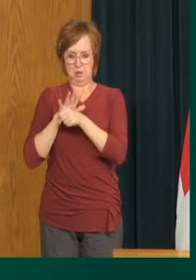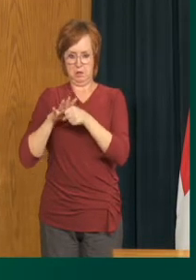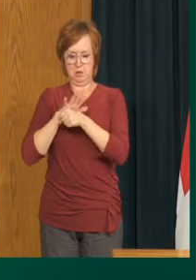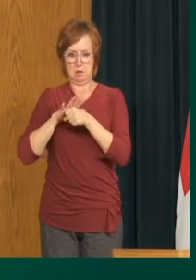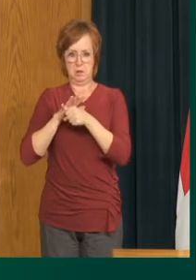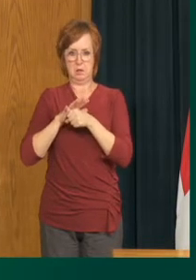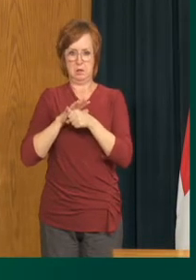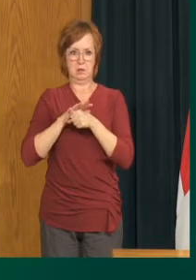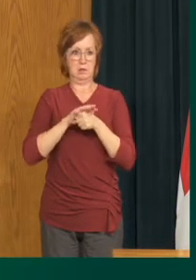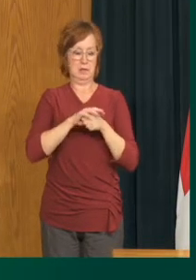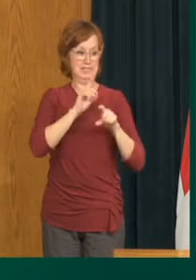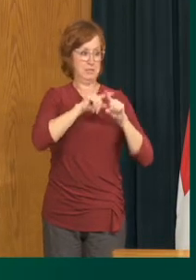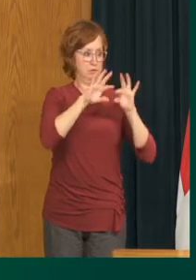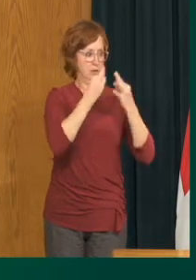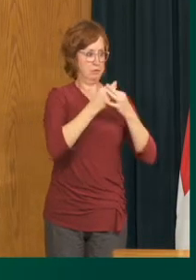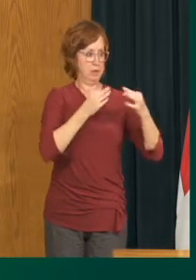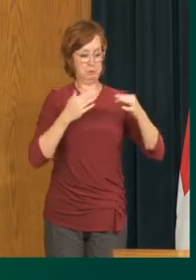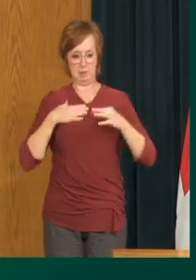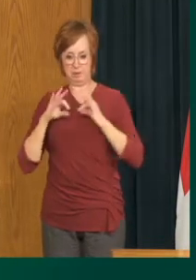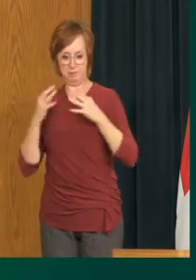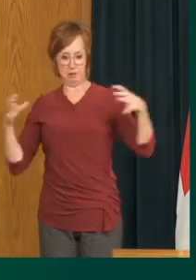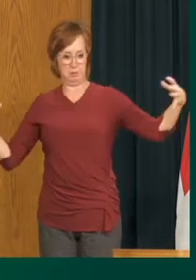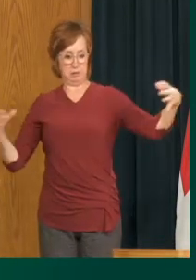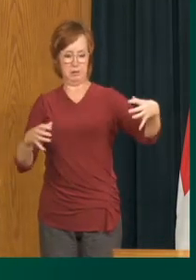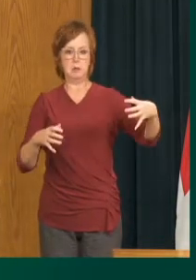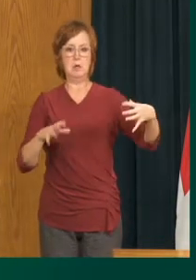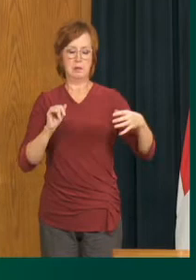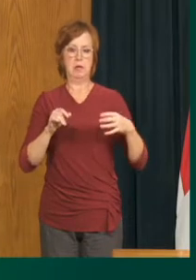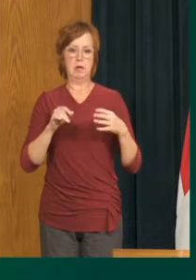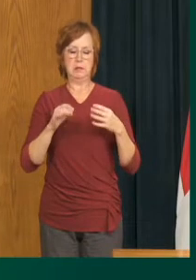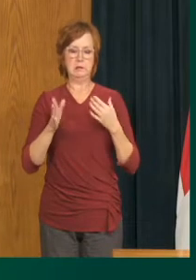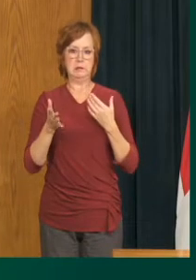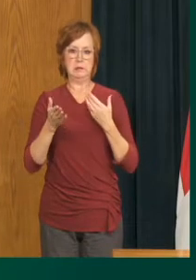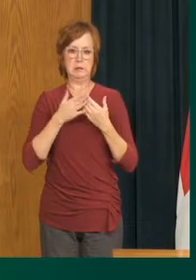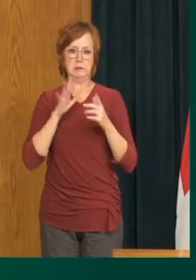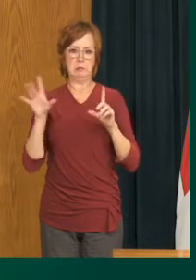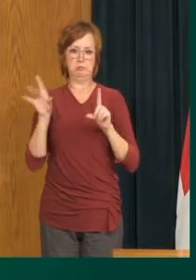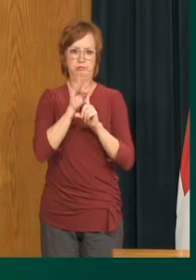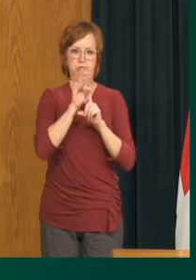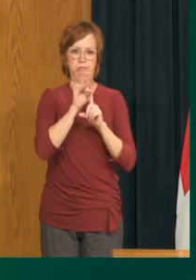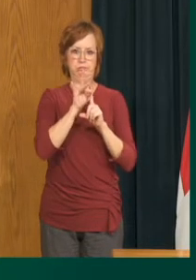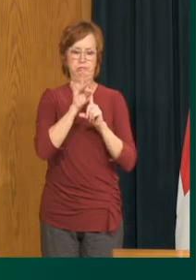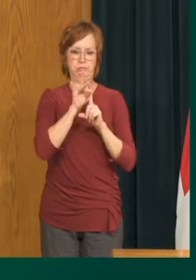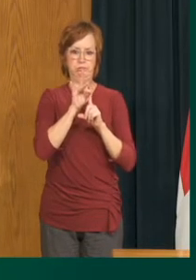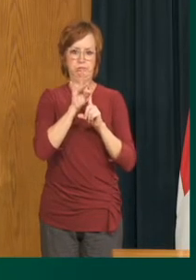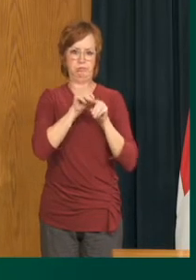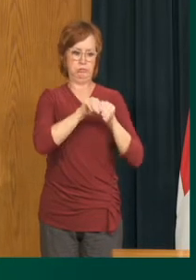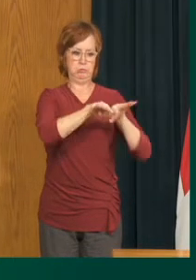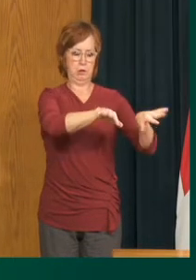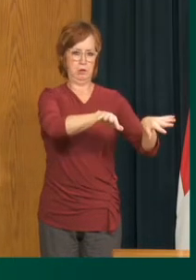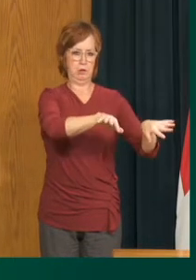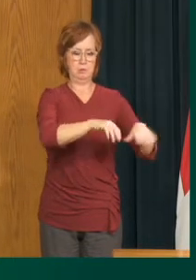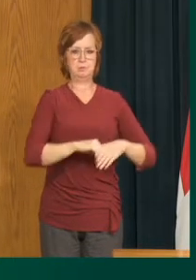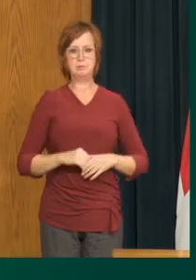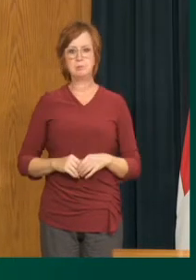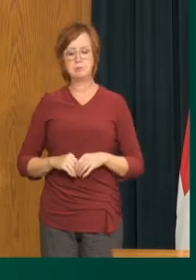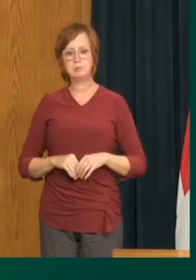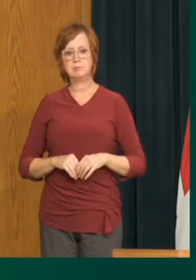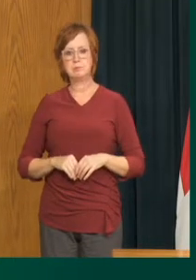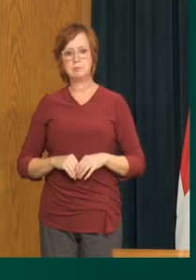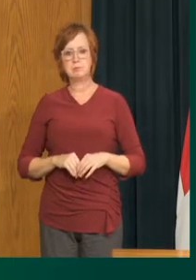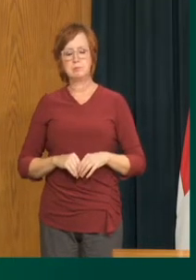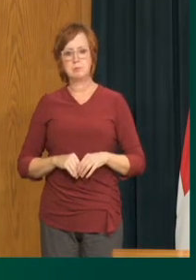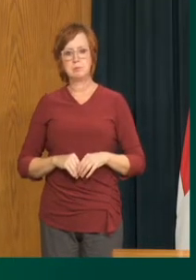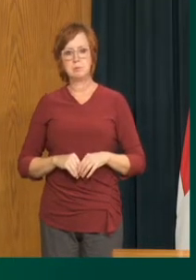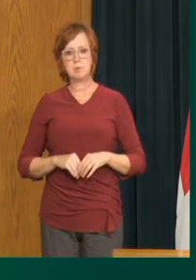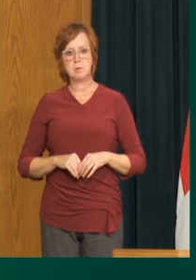which transmission is happening, and I think that's what we need to protect against. But having said that, we have seen that people can